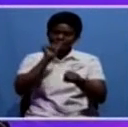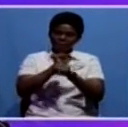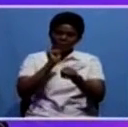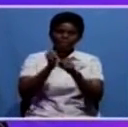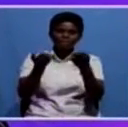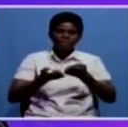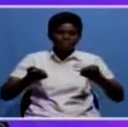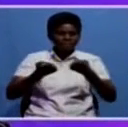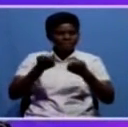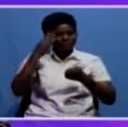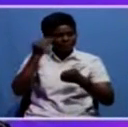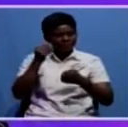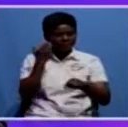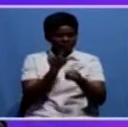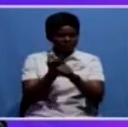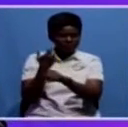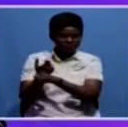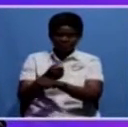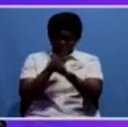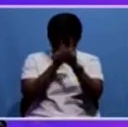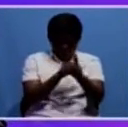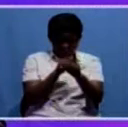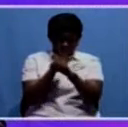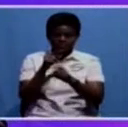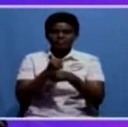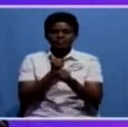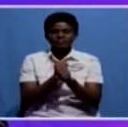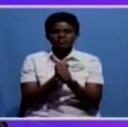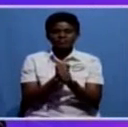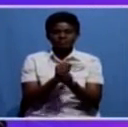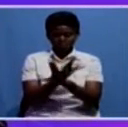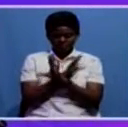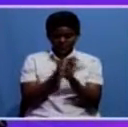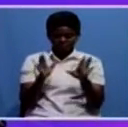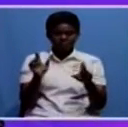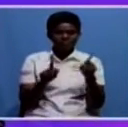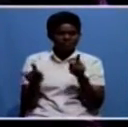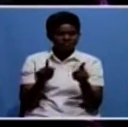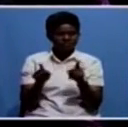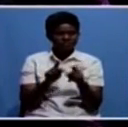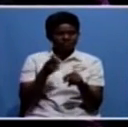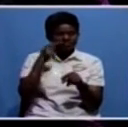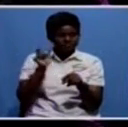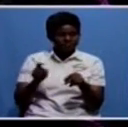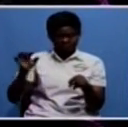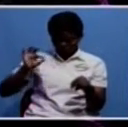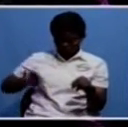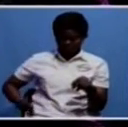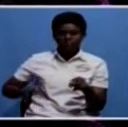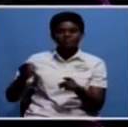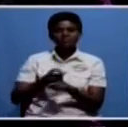And this is why such a tough decision was made. Ultimately, the Zambian people, that they must benefit from this